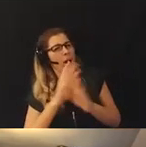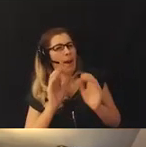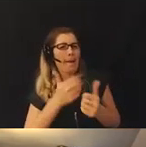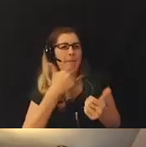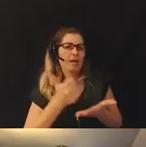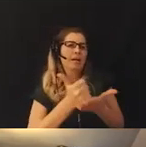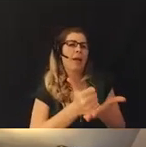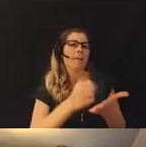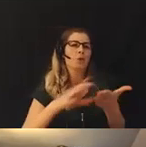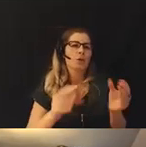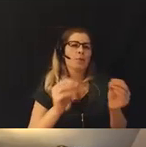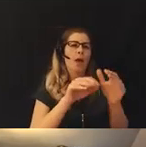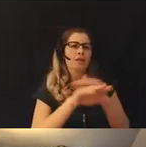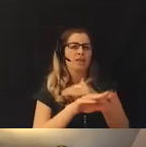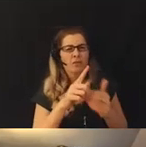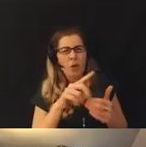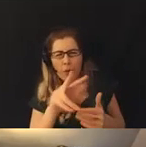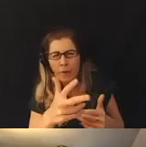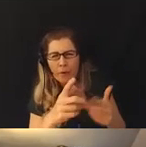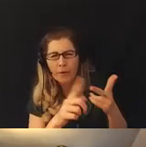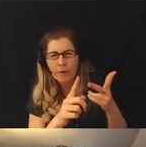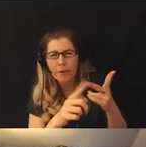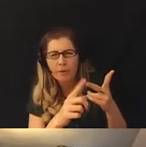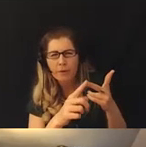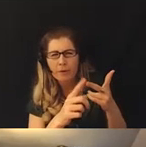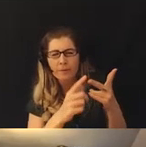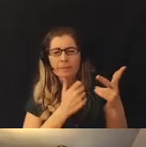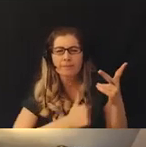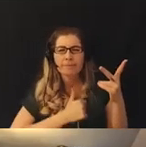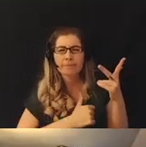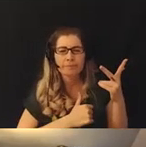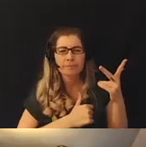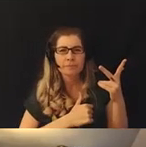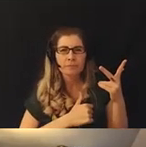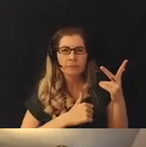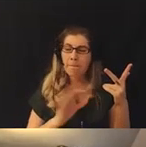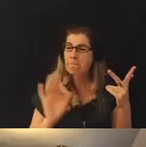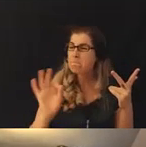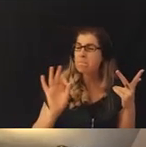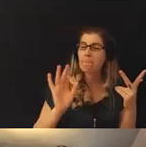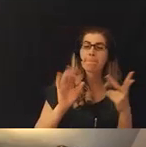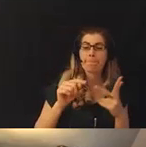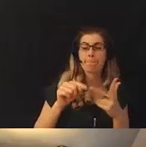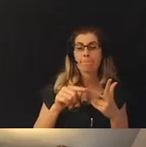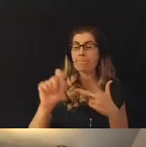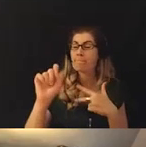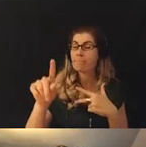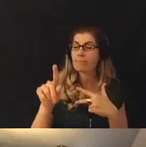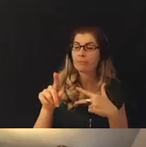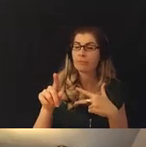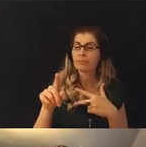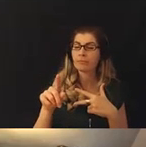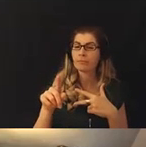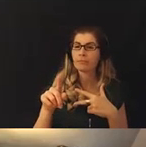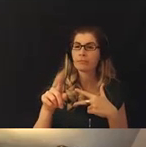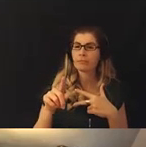access. What was the third question? I'm sorry, Susan. Oh, not at all. A question about